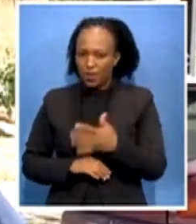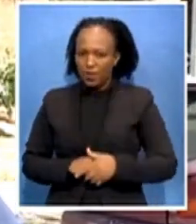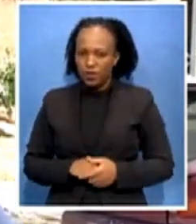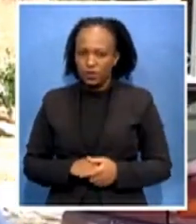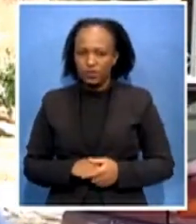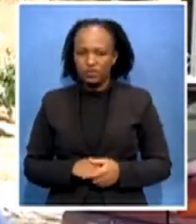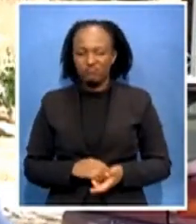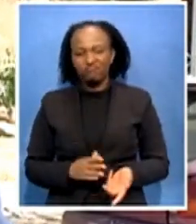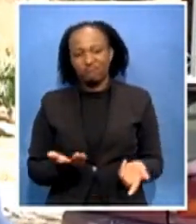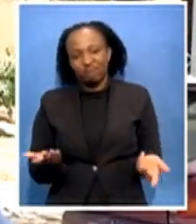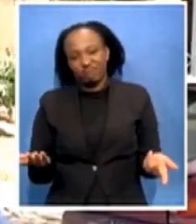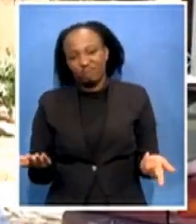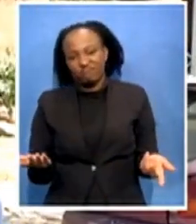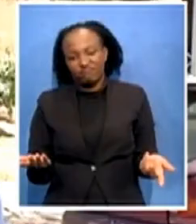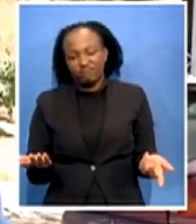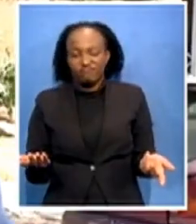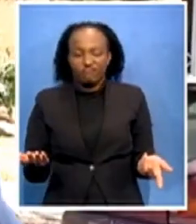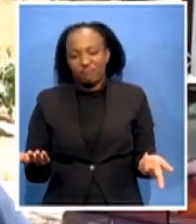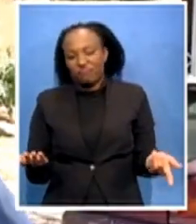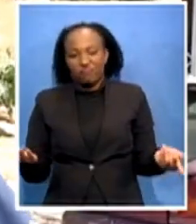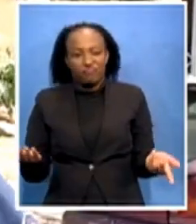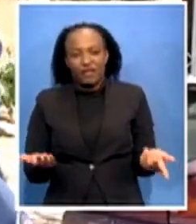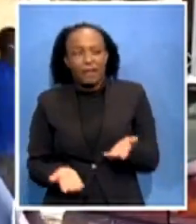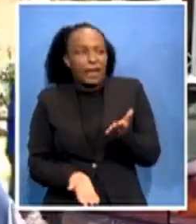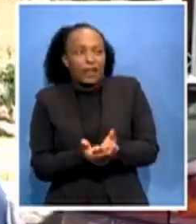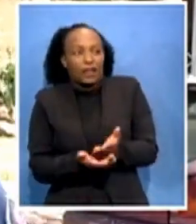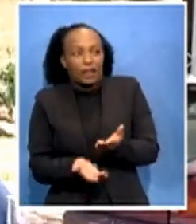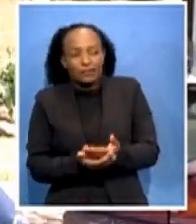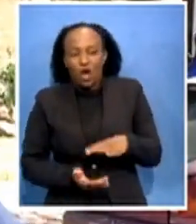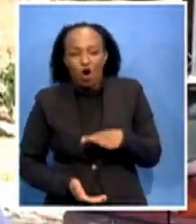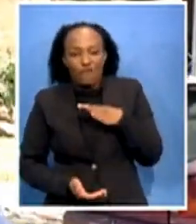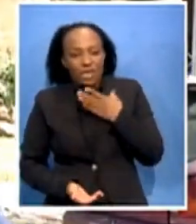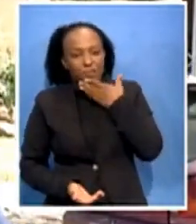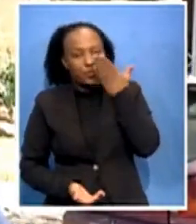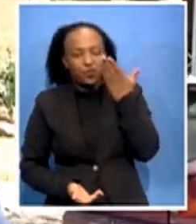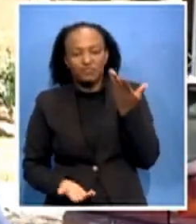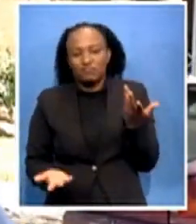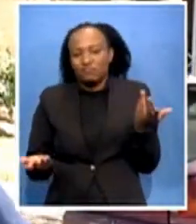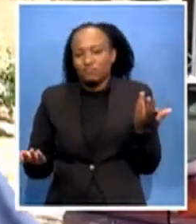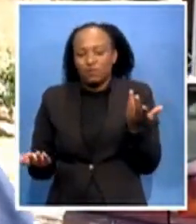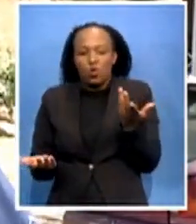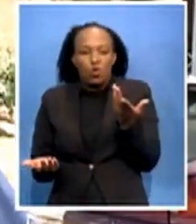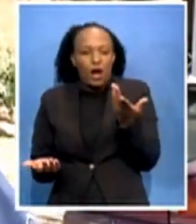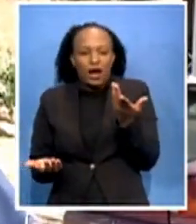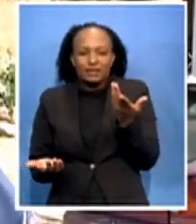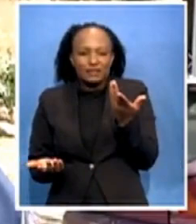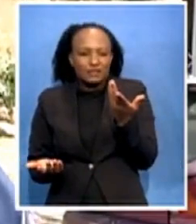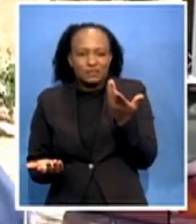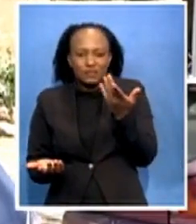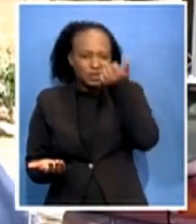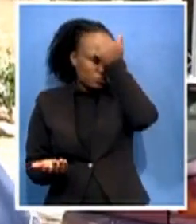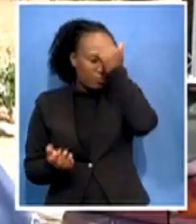it that way, if there's anything like that in English. It's a dump visit. We don't expect much out of it. So many